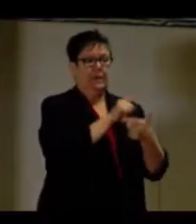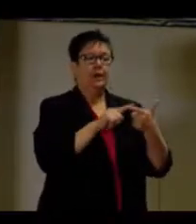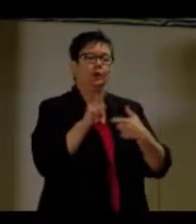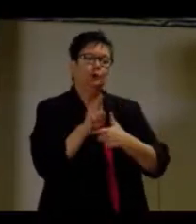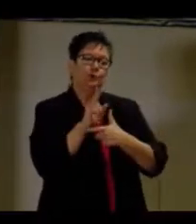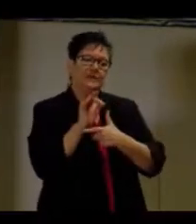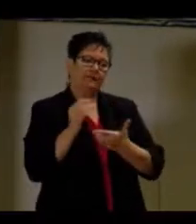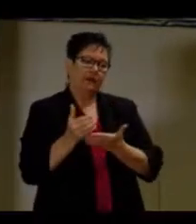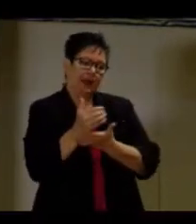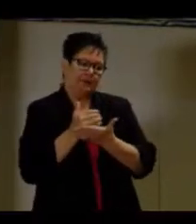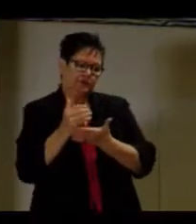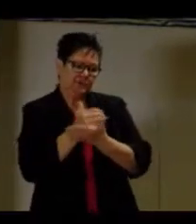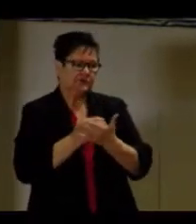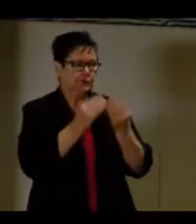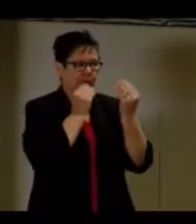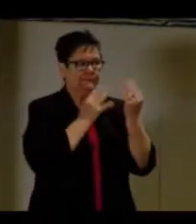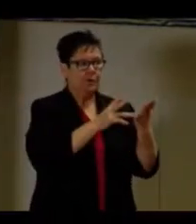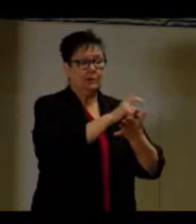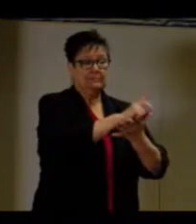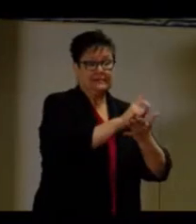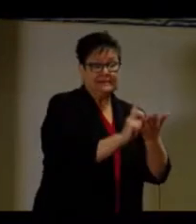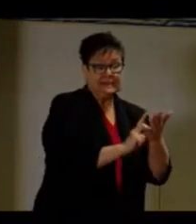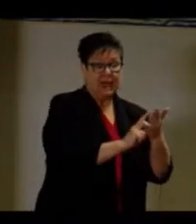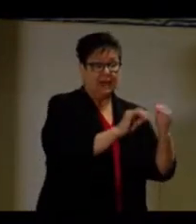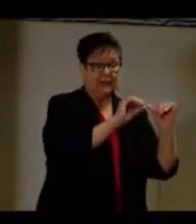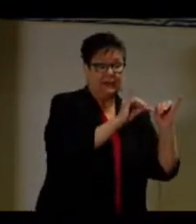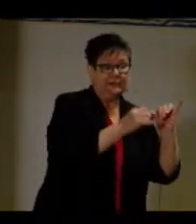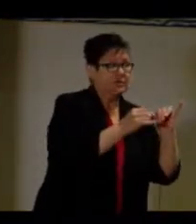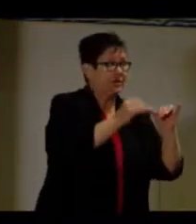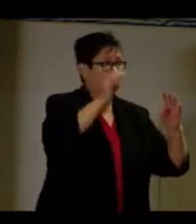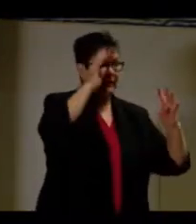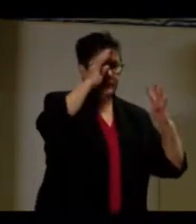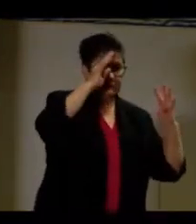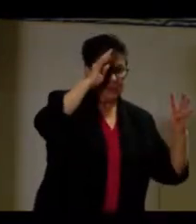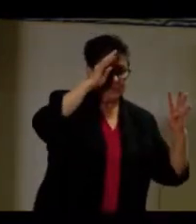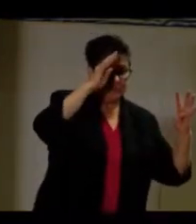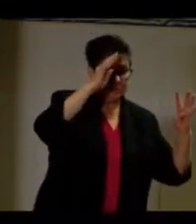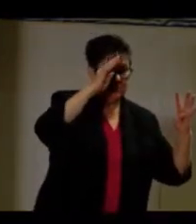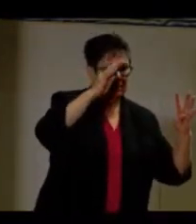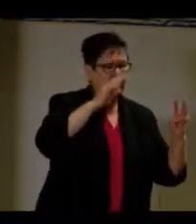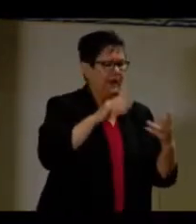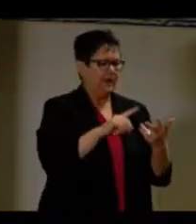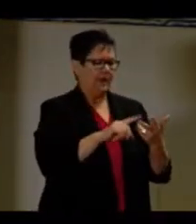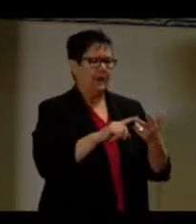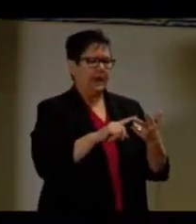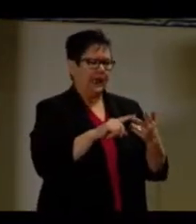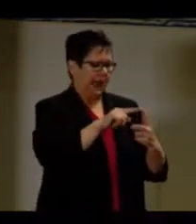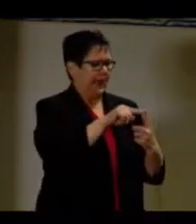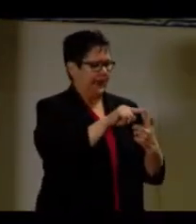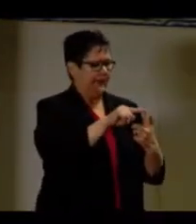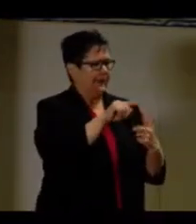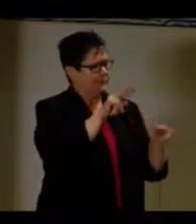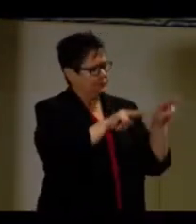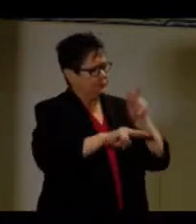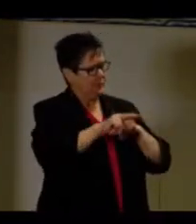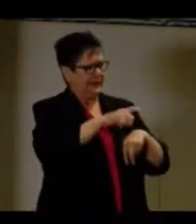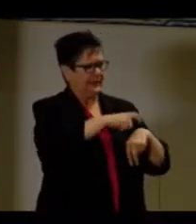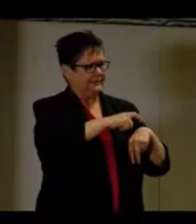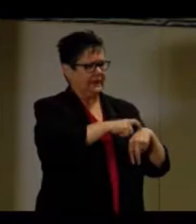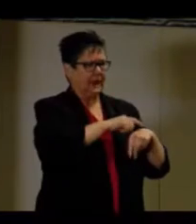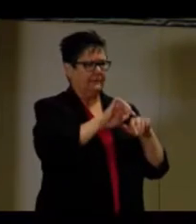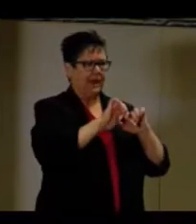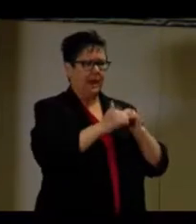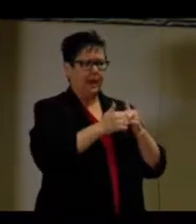inform design and engineering and innovation, and to look at changes over time. And